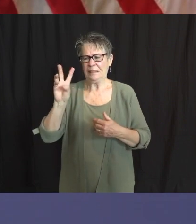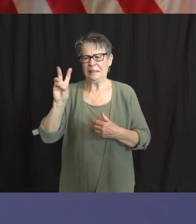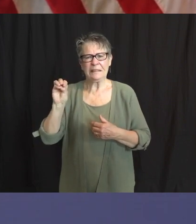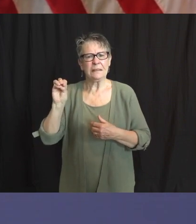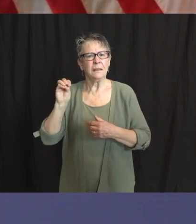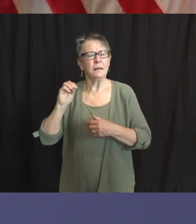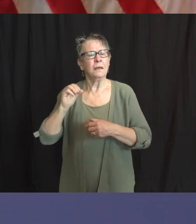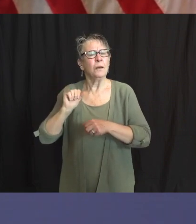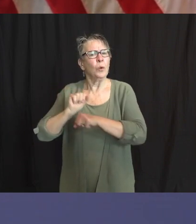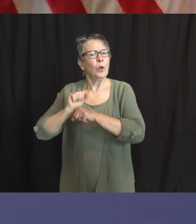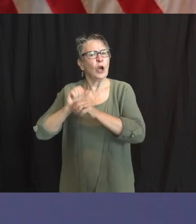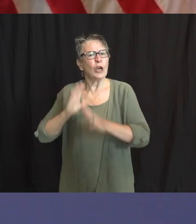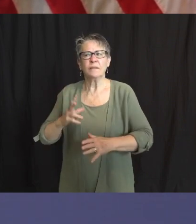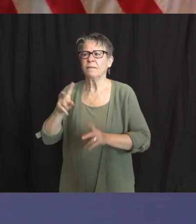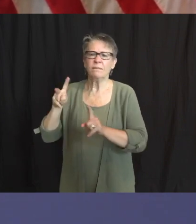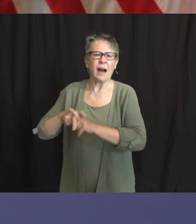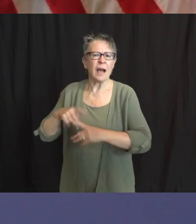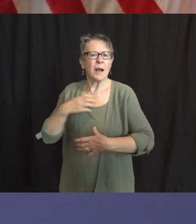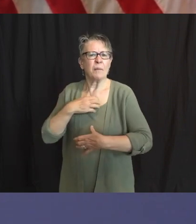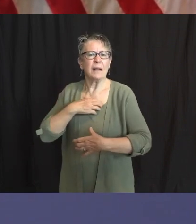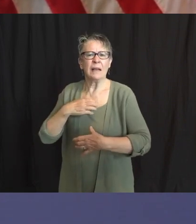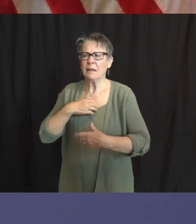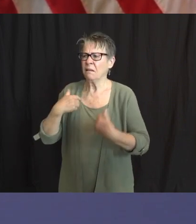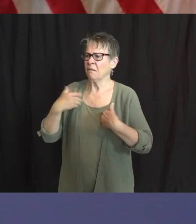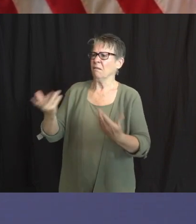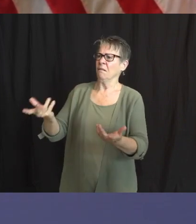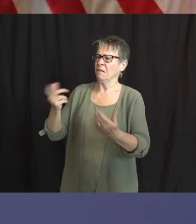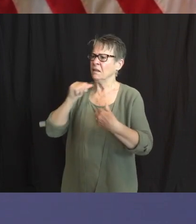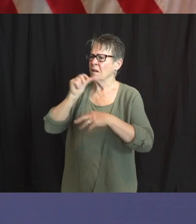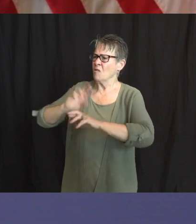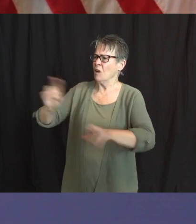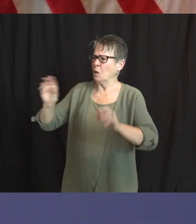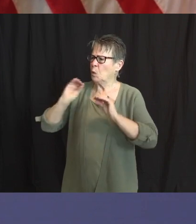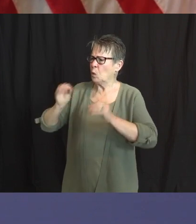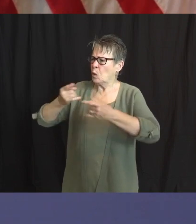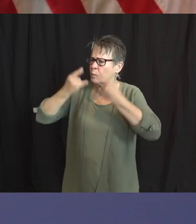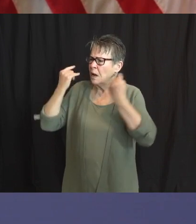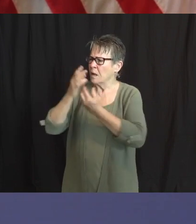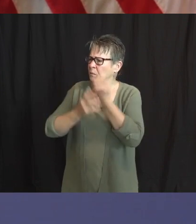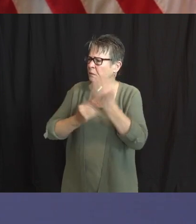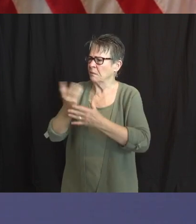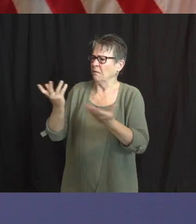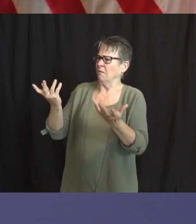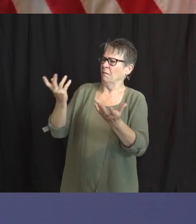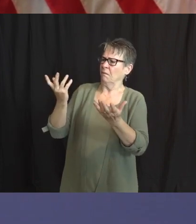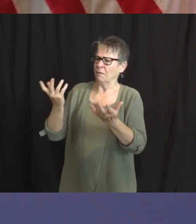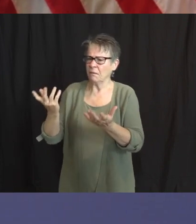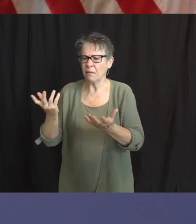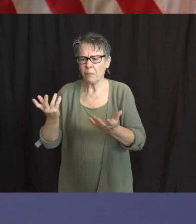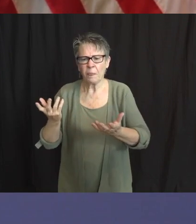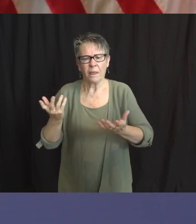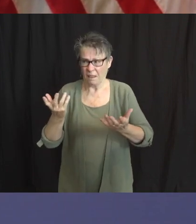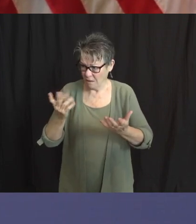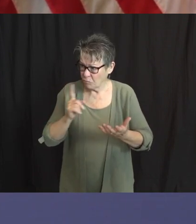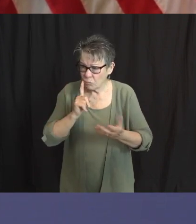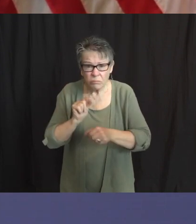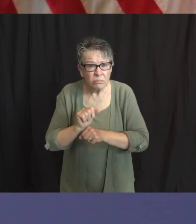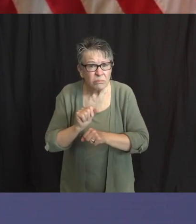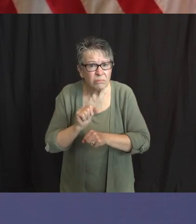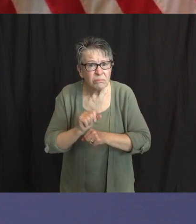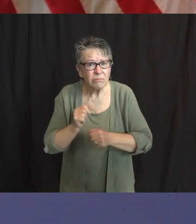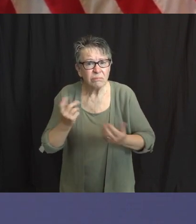something we take very seriously. Matt, anything you want to add to that? No, you're good. And Judy, any sense based on the